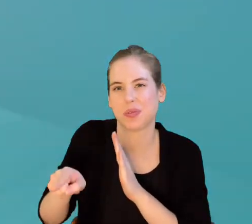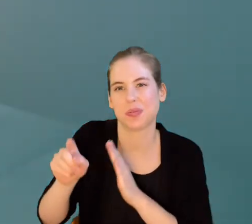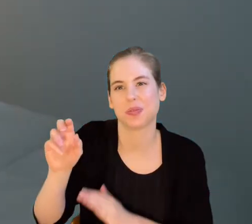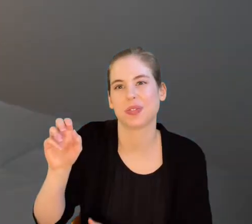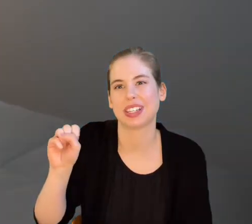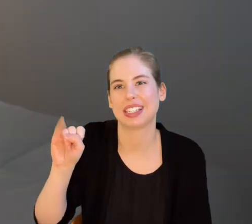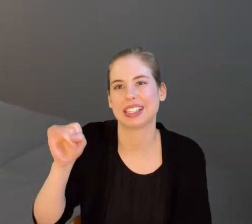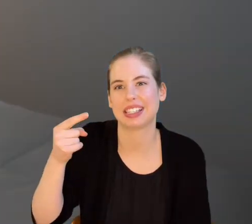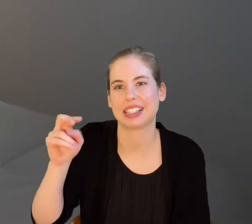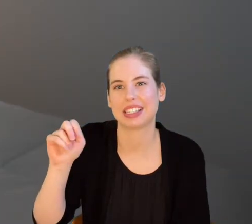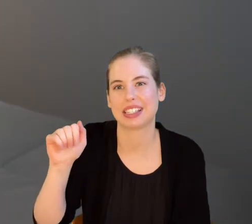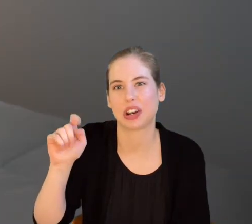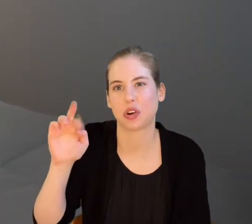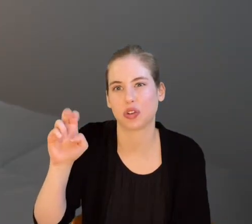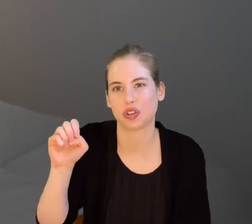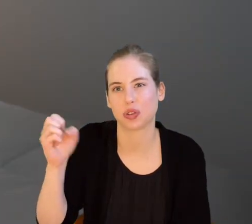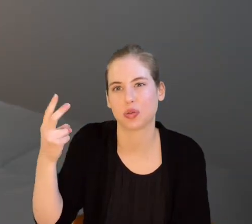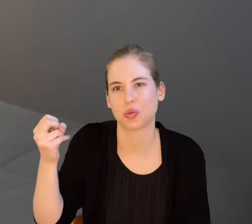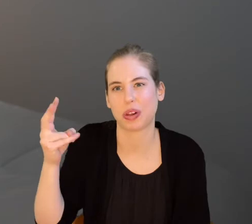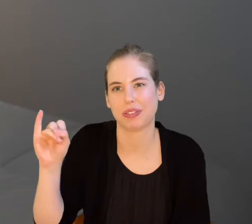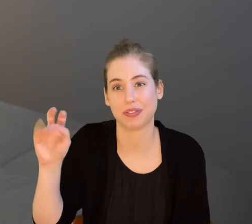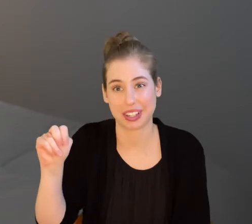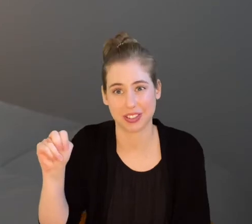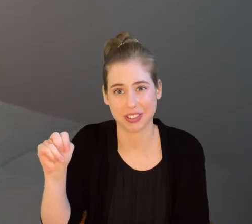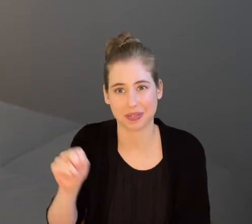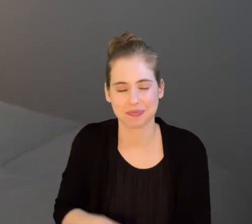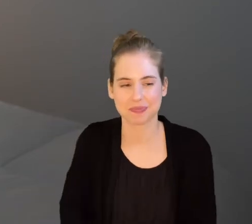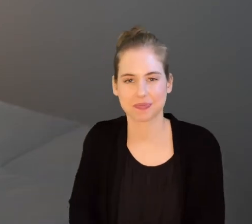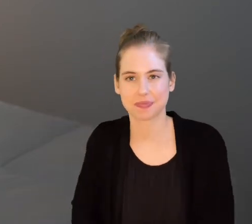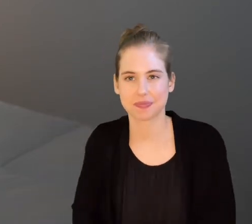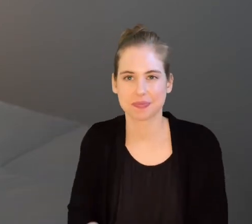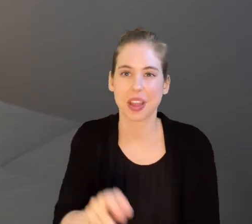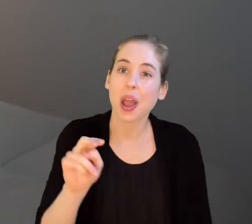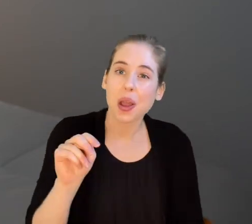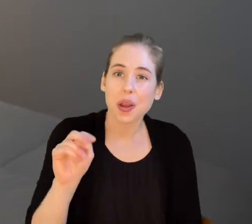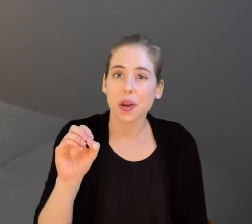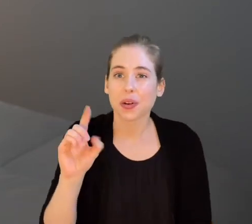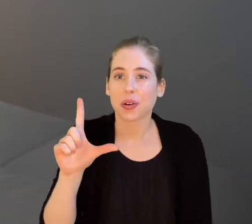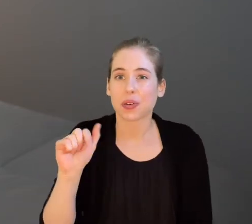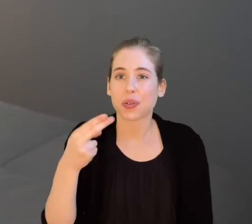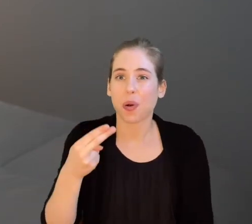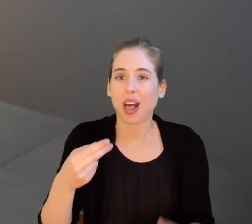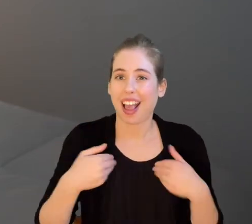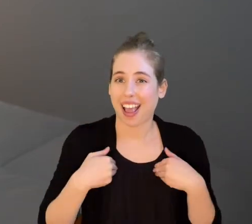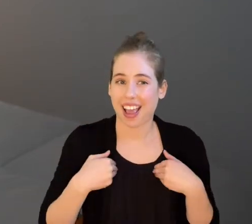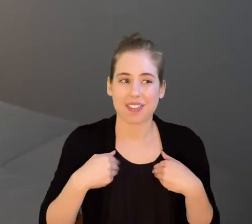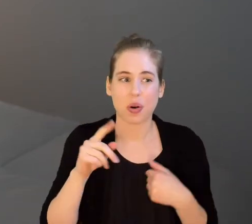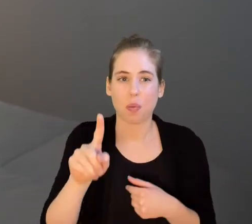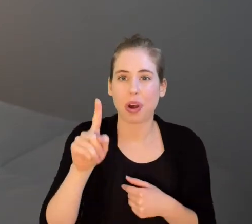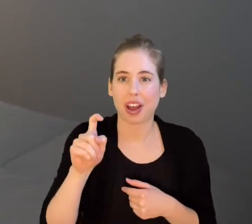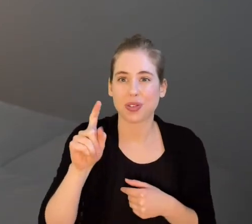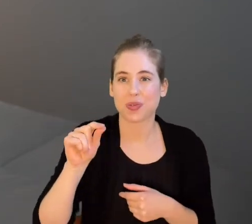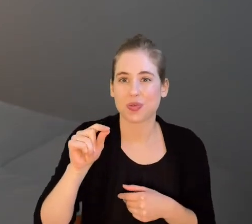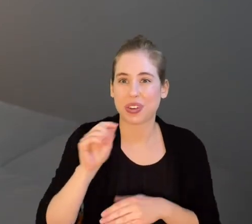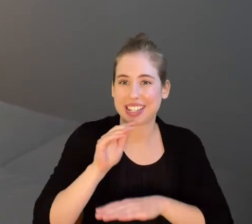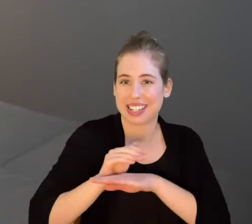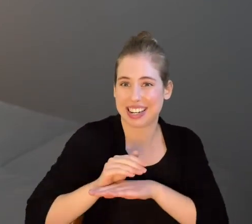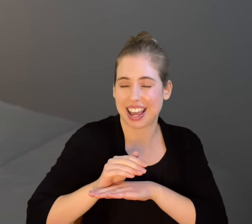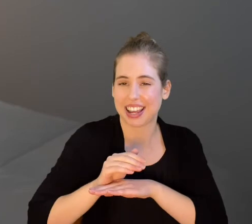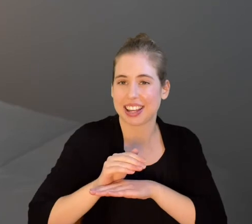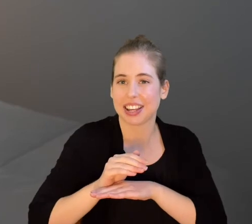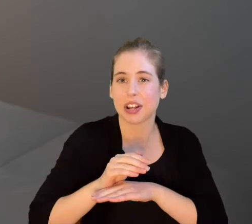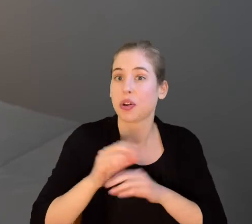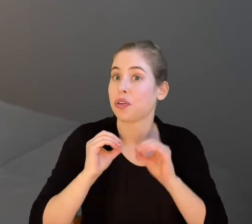NOLA offers a 120-night risk-free sleep trial, which is pretty standard in the bed-in-a-box industry. However,